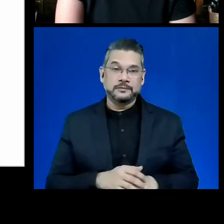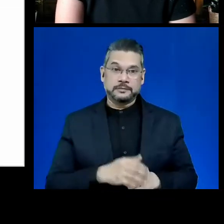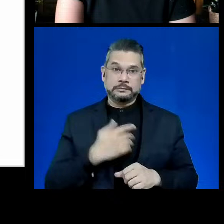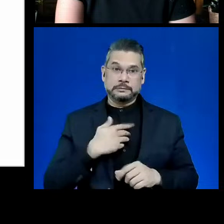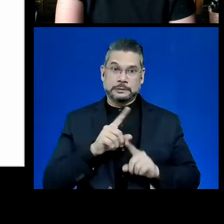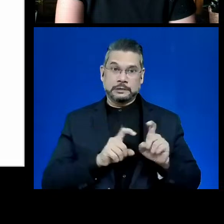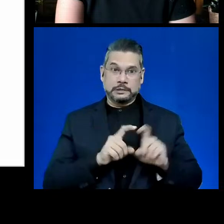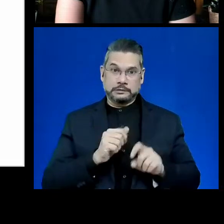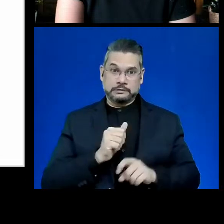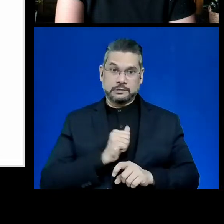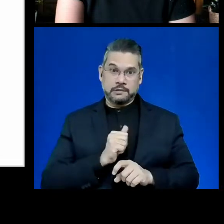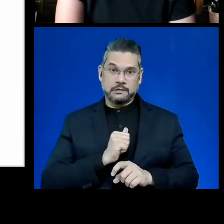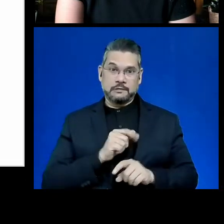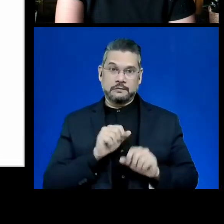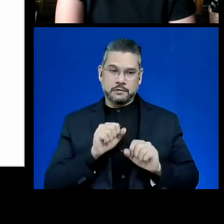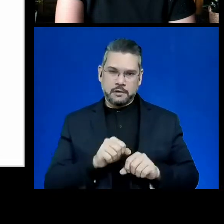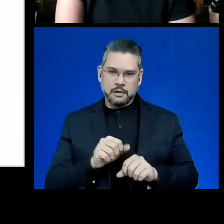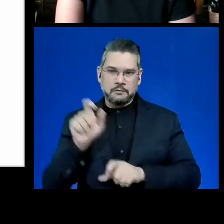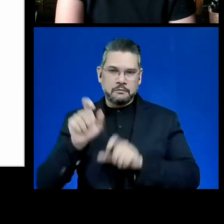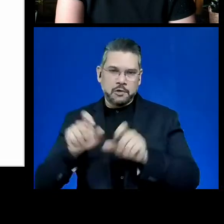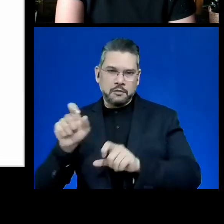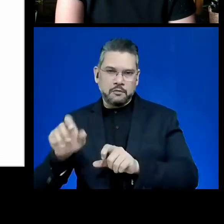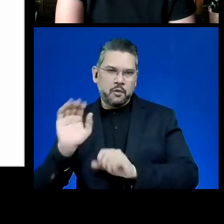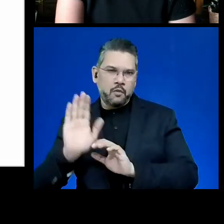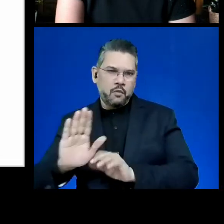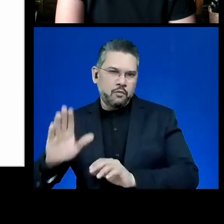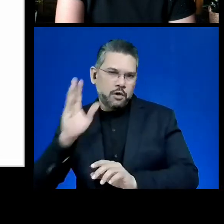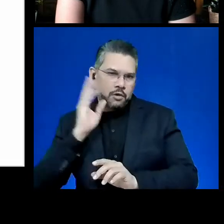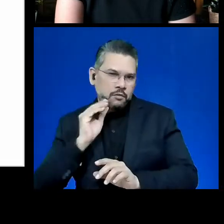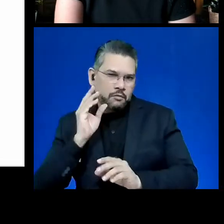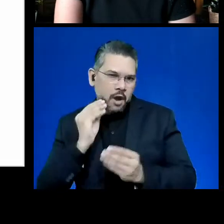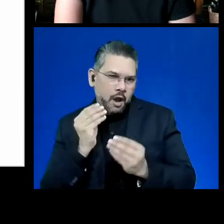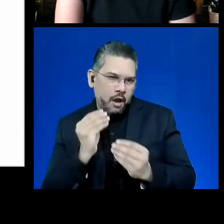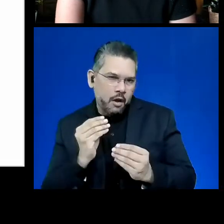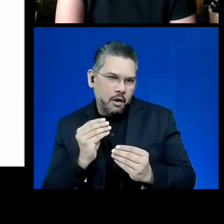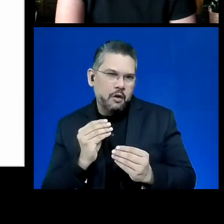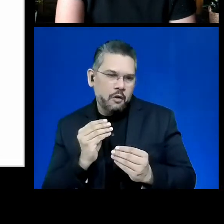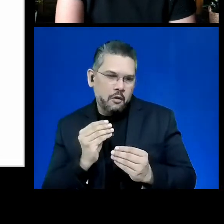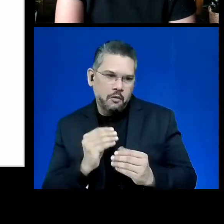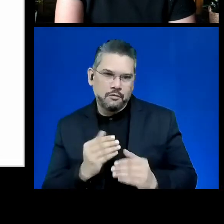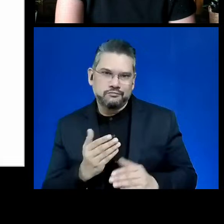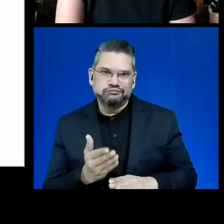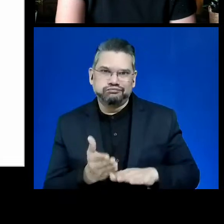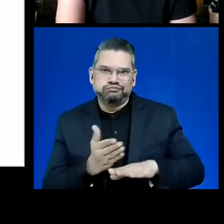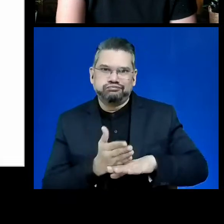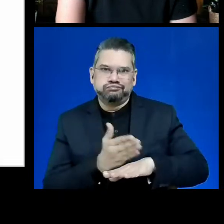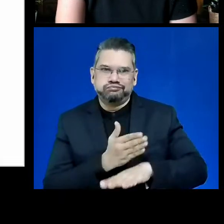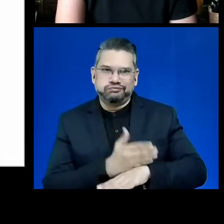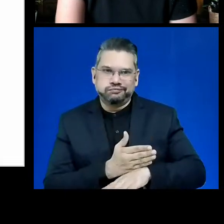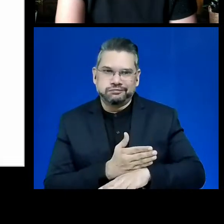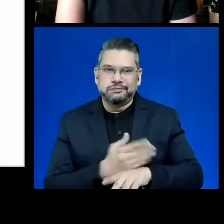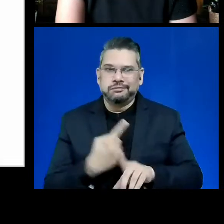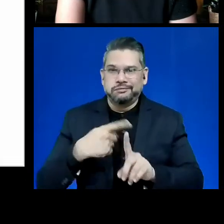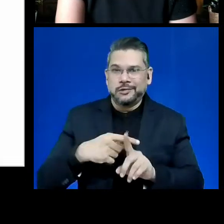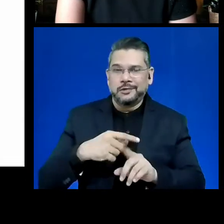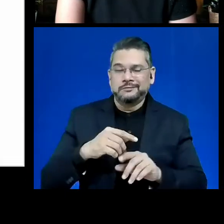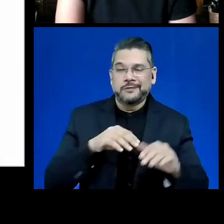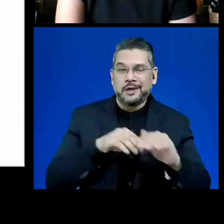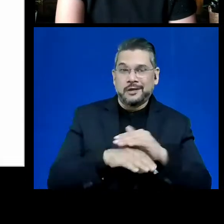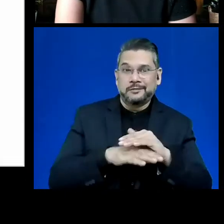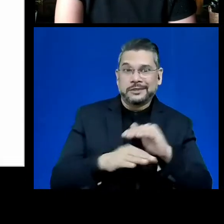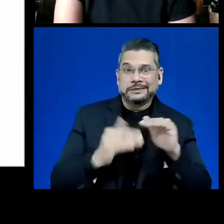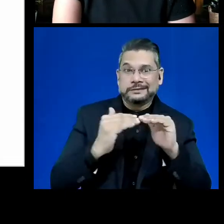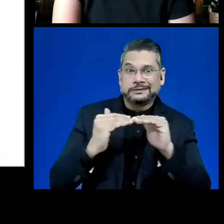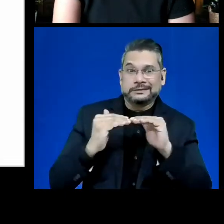and it helps ensure compliance with accessibility standards and legal requirements. And then ultimately, accessible design